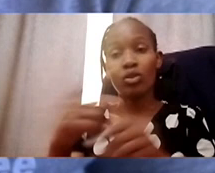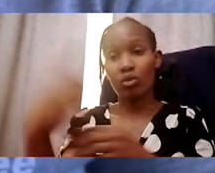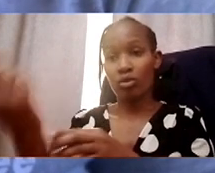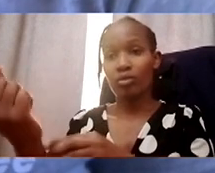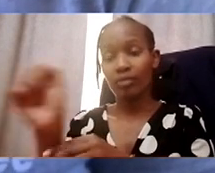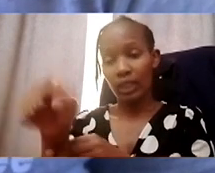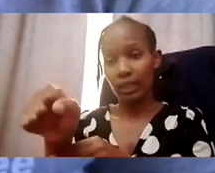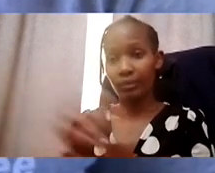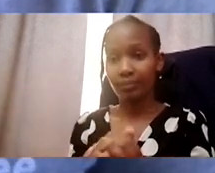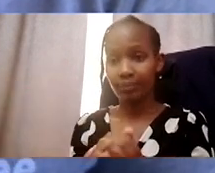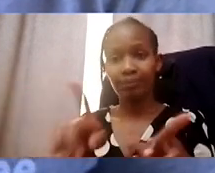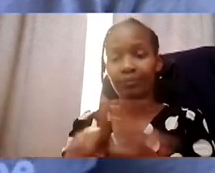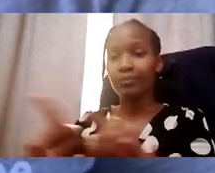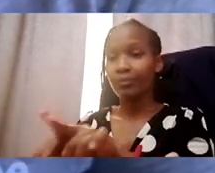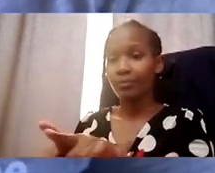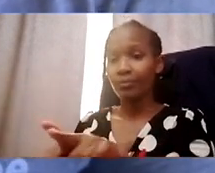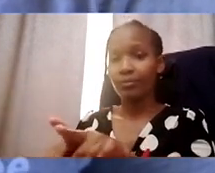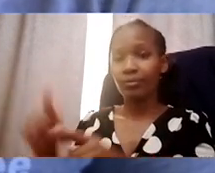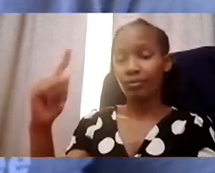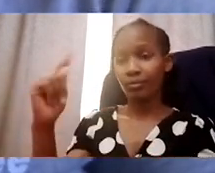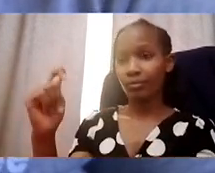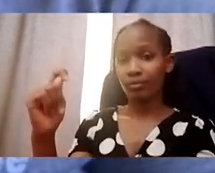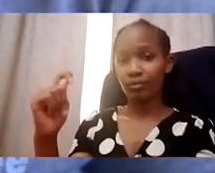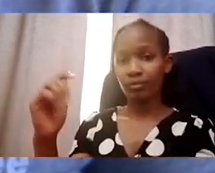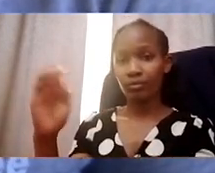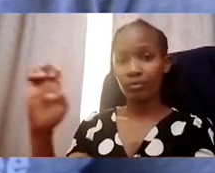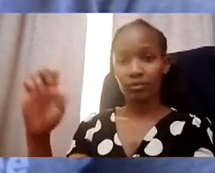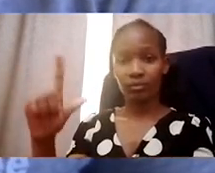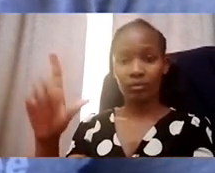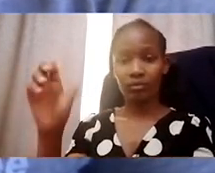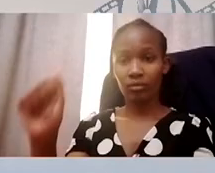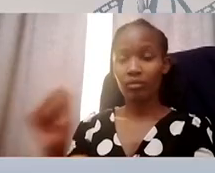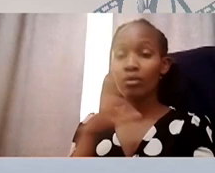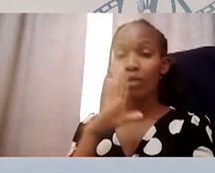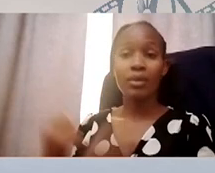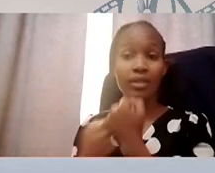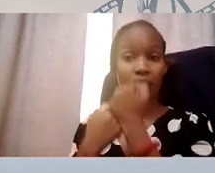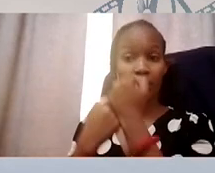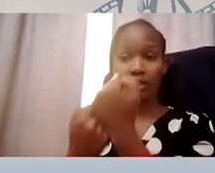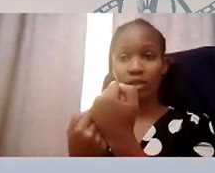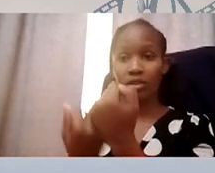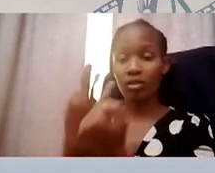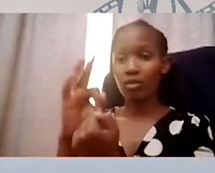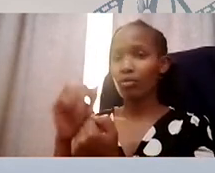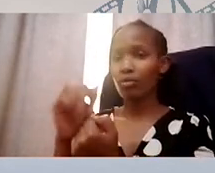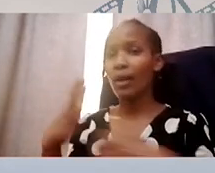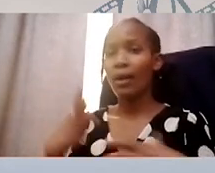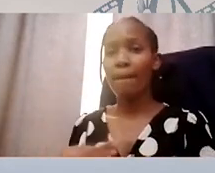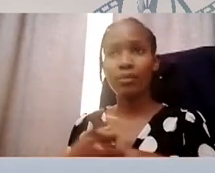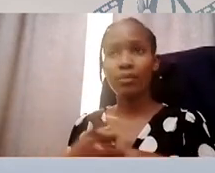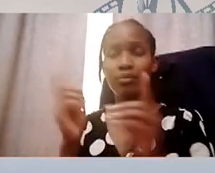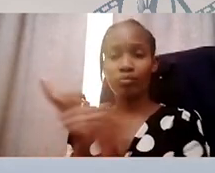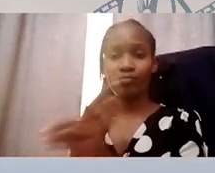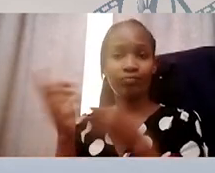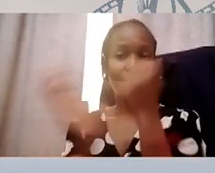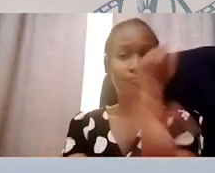And Bernard, have world sporting bodies been supportive of refugees in sports? And if so, could you